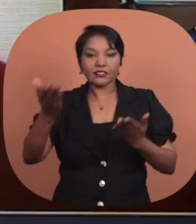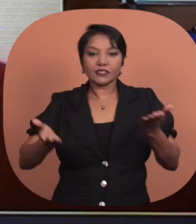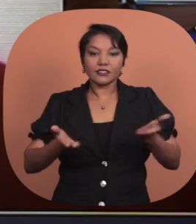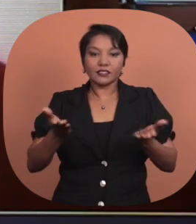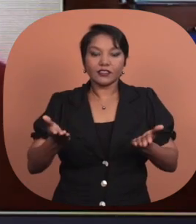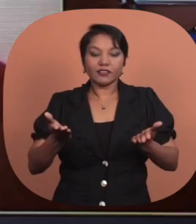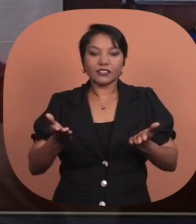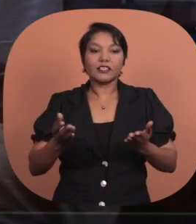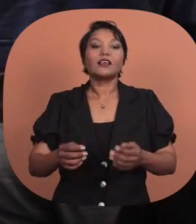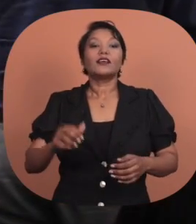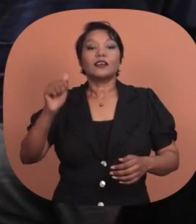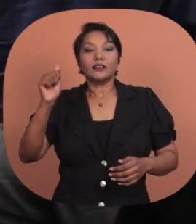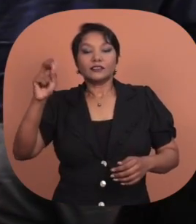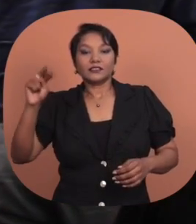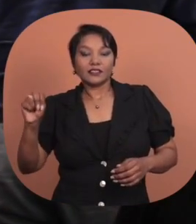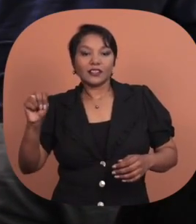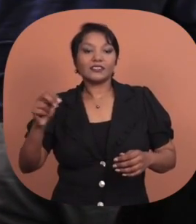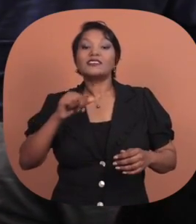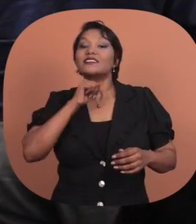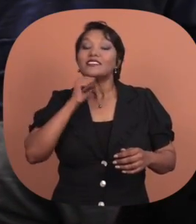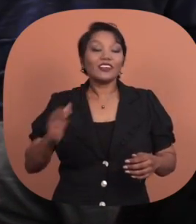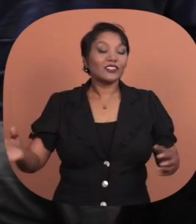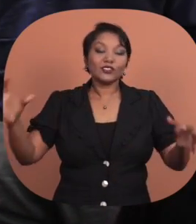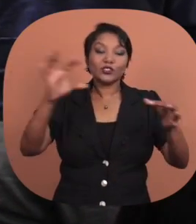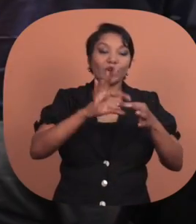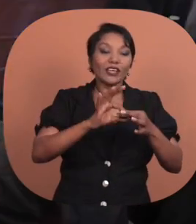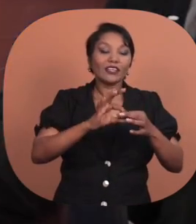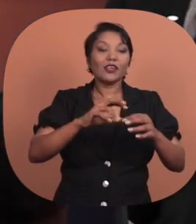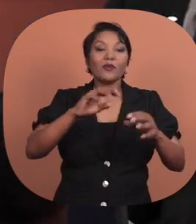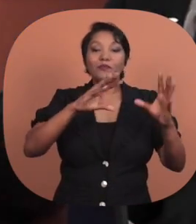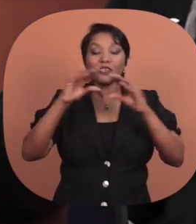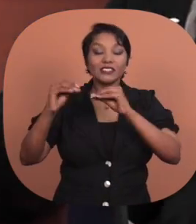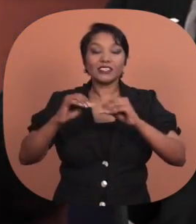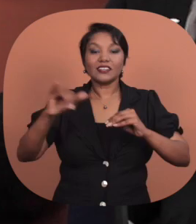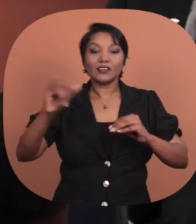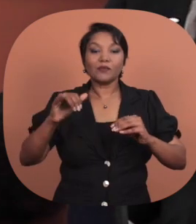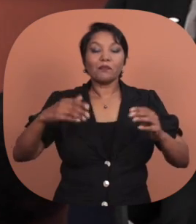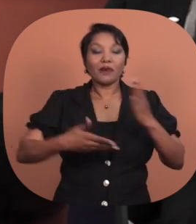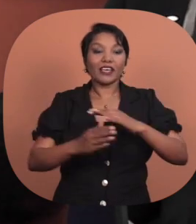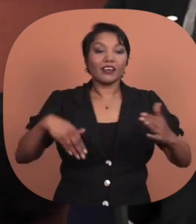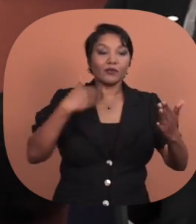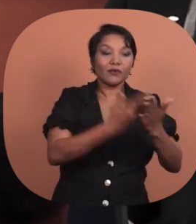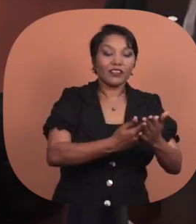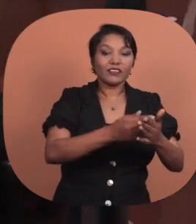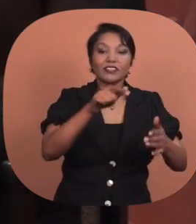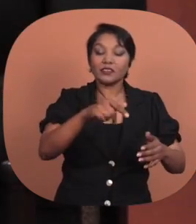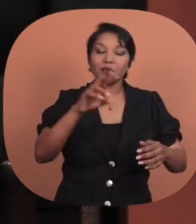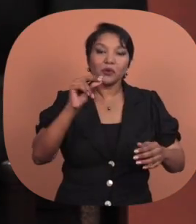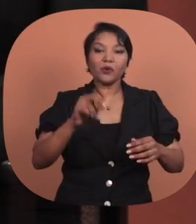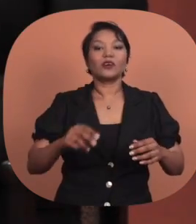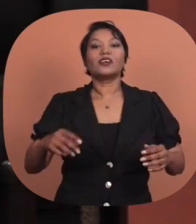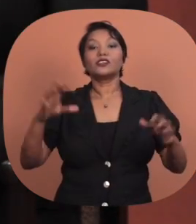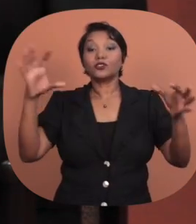in the roundtable's subsequent panel discussion from another location using video chat software demonstrates the ease